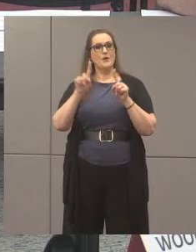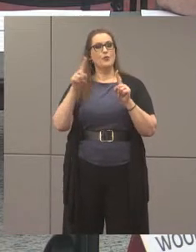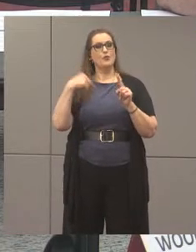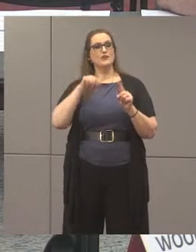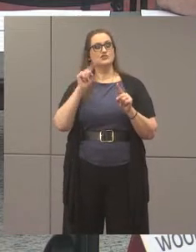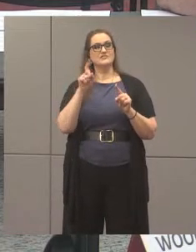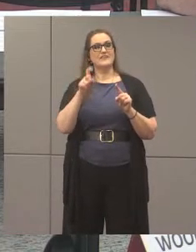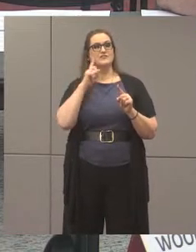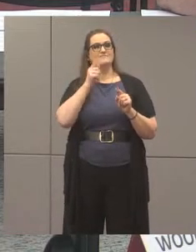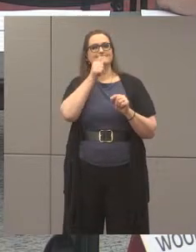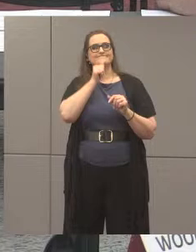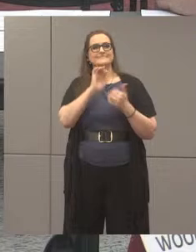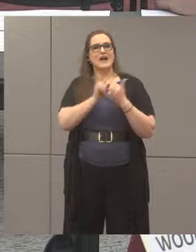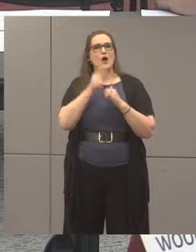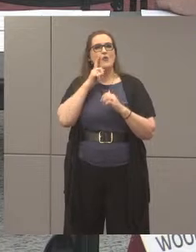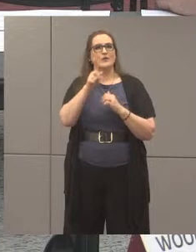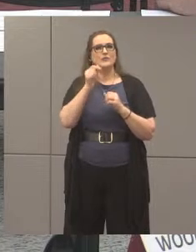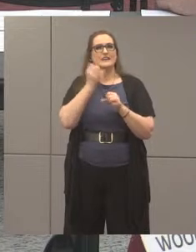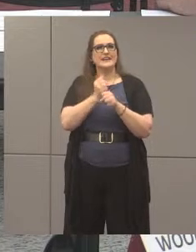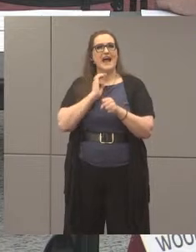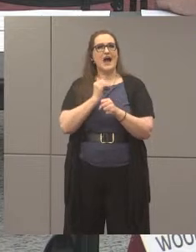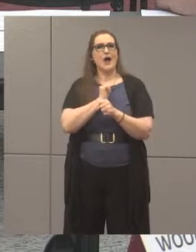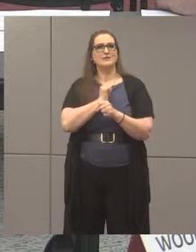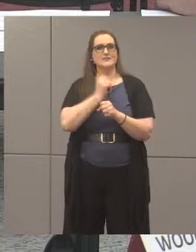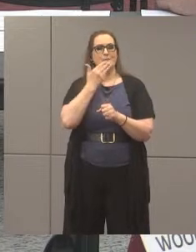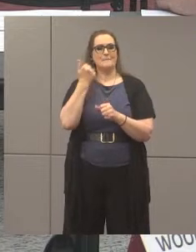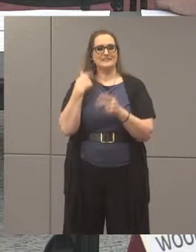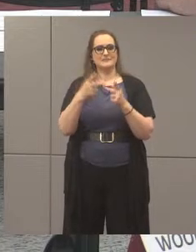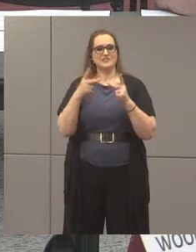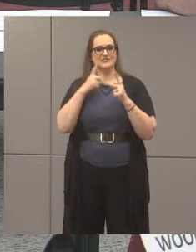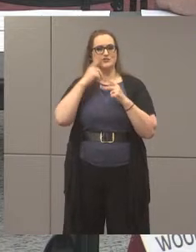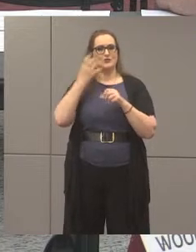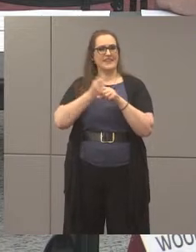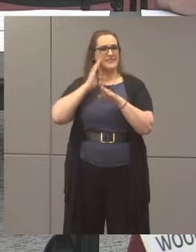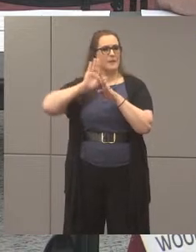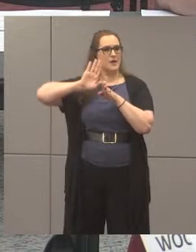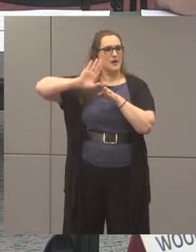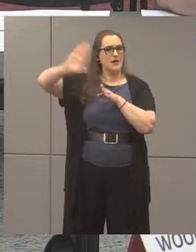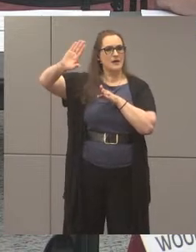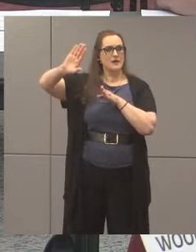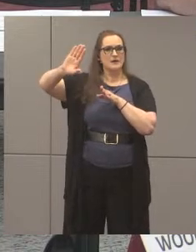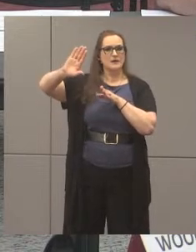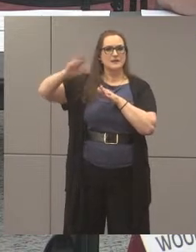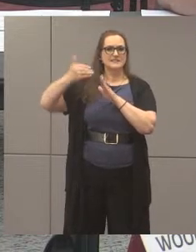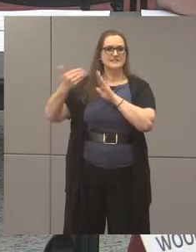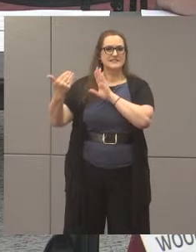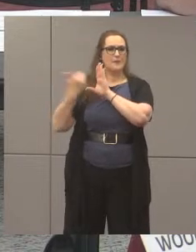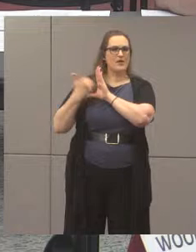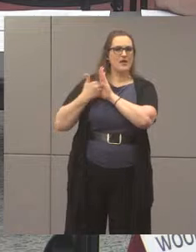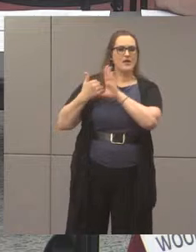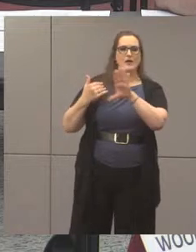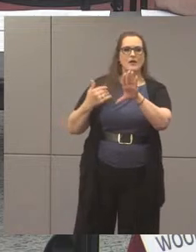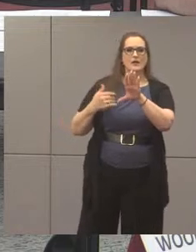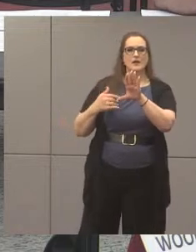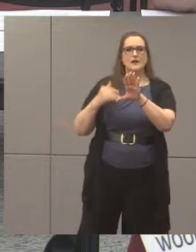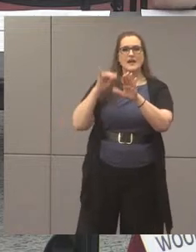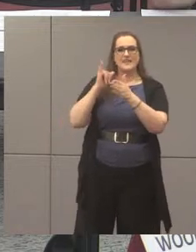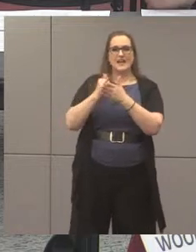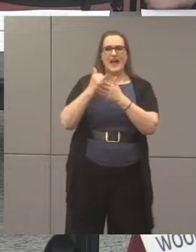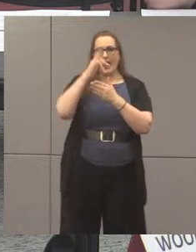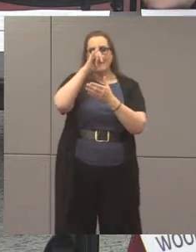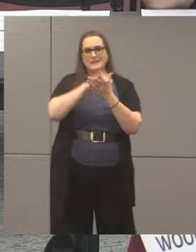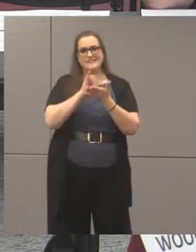how we're going to get ourselves in the best position to get them off our backs. And I believe that that's the